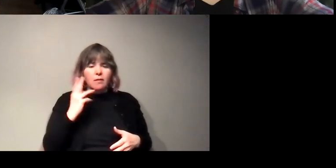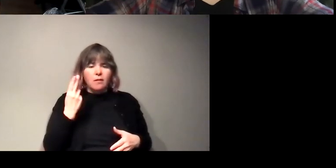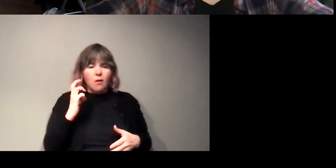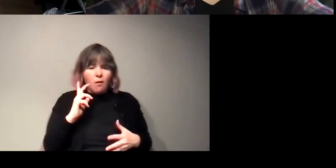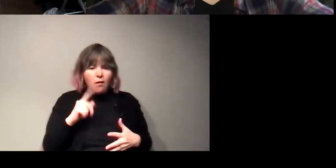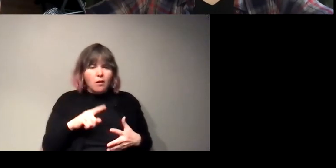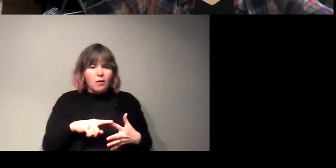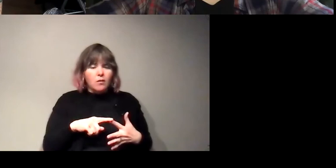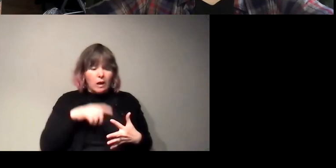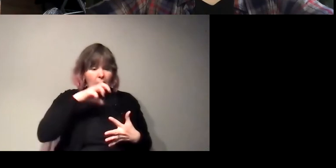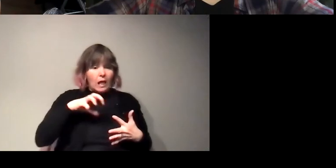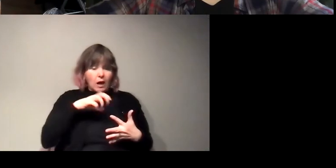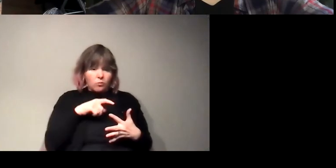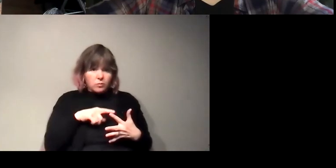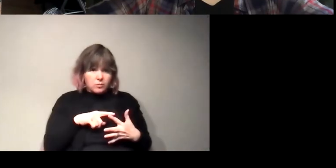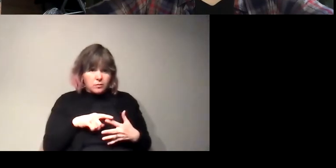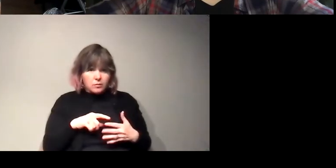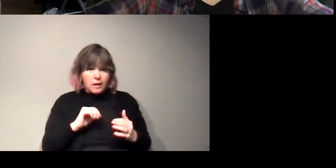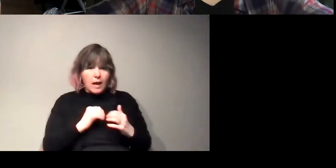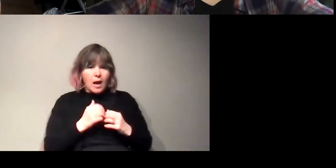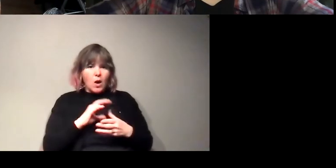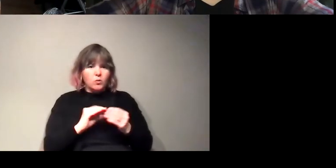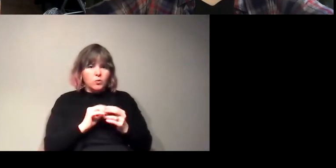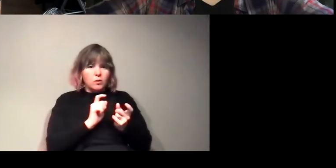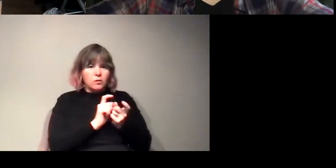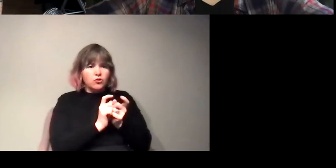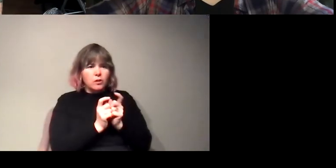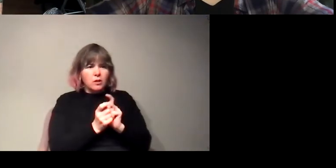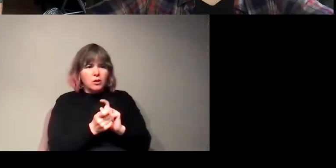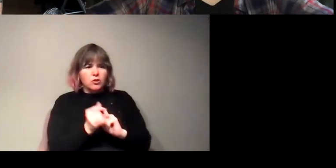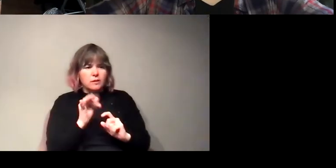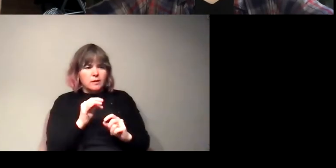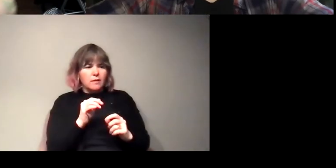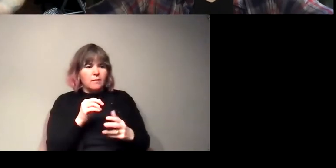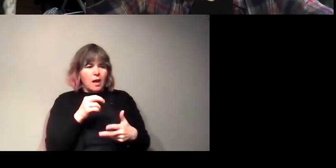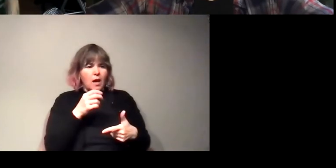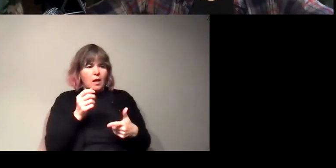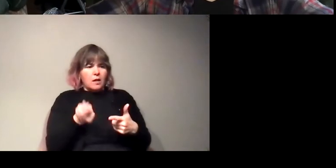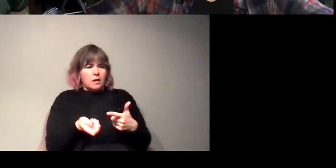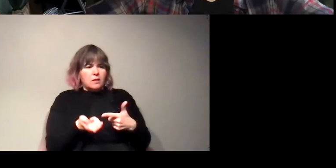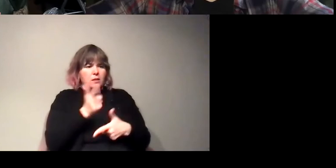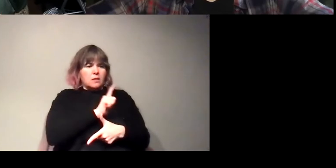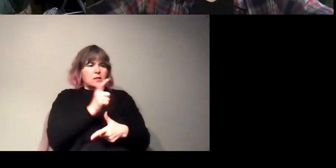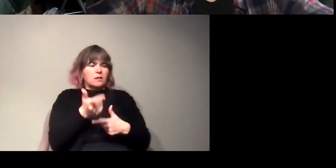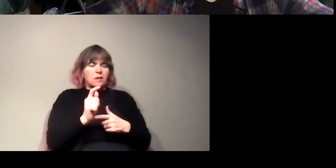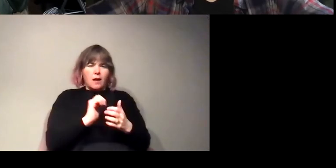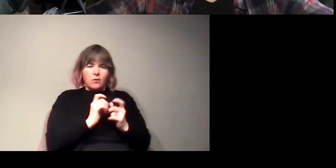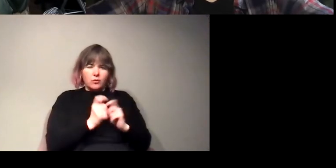or the clouds? And how does your story change if you change who that main character is?